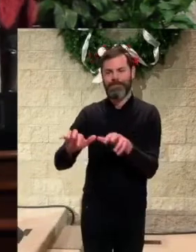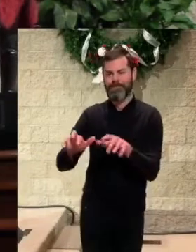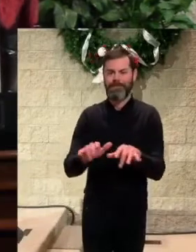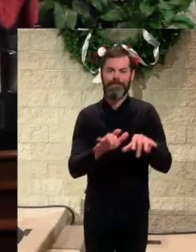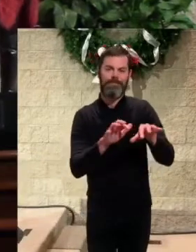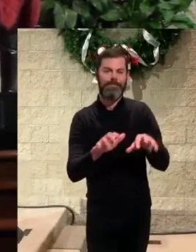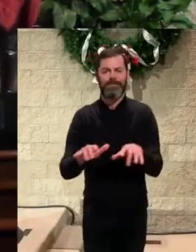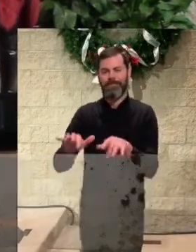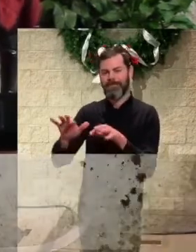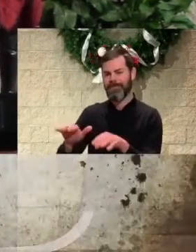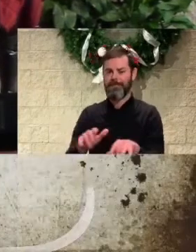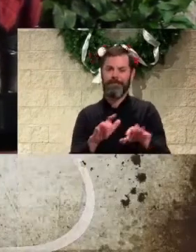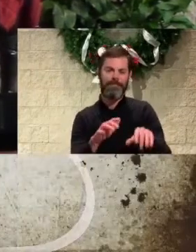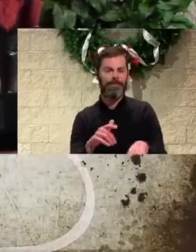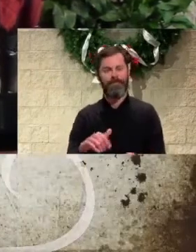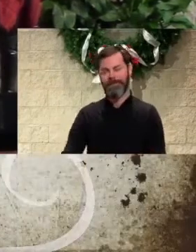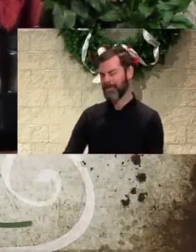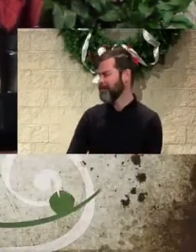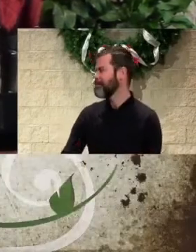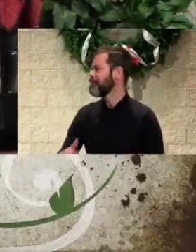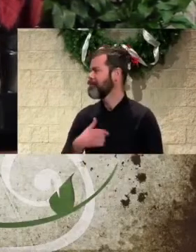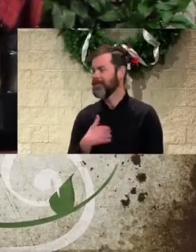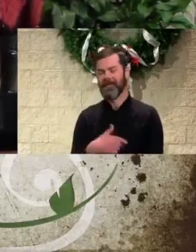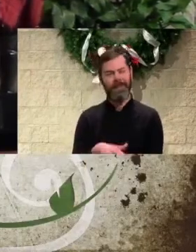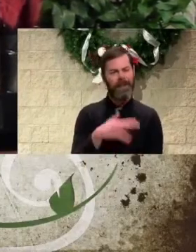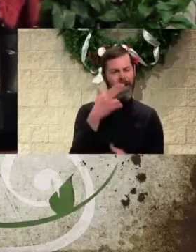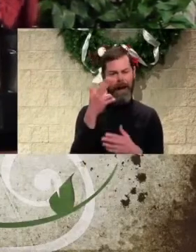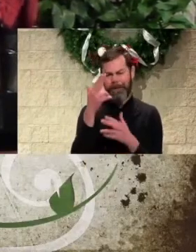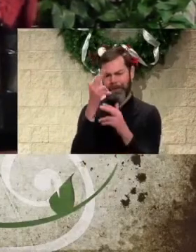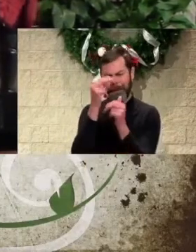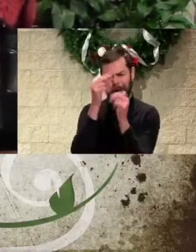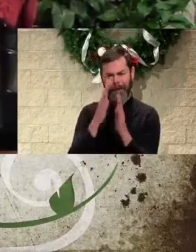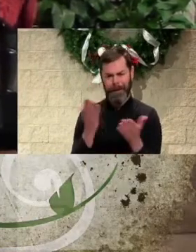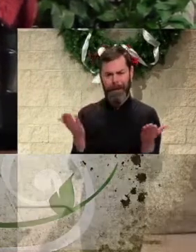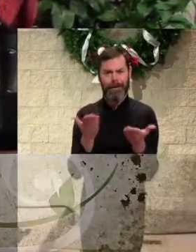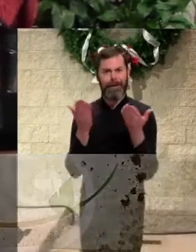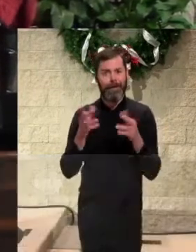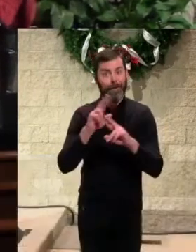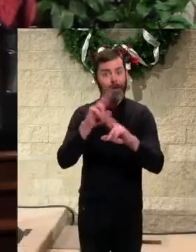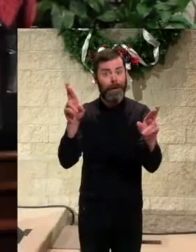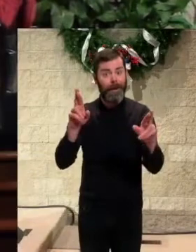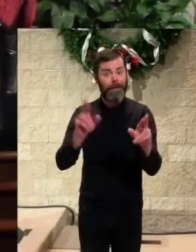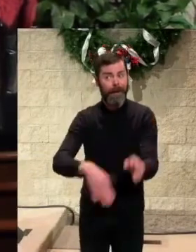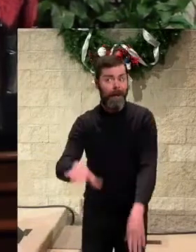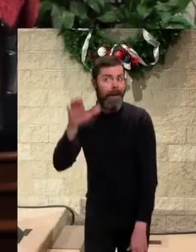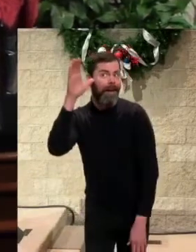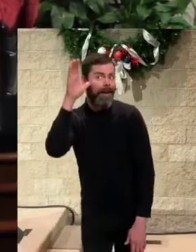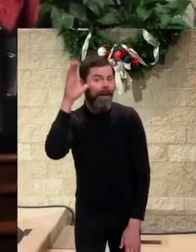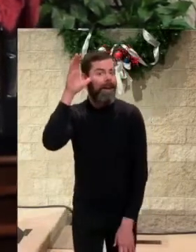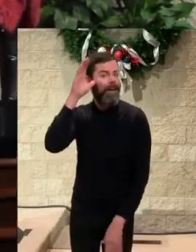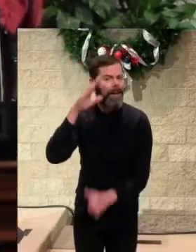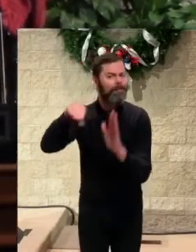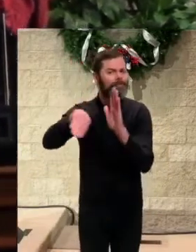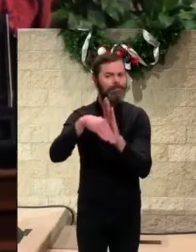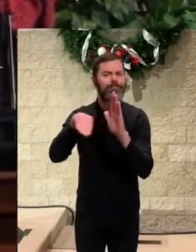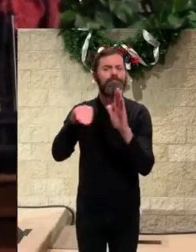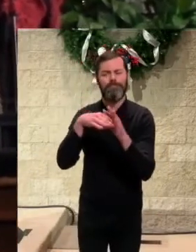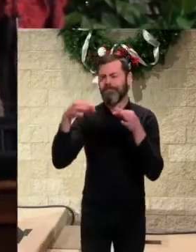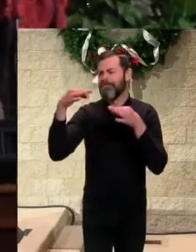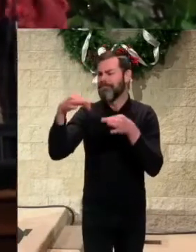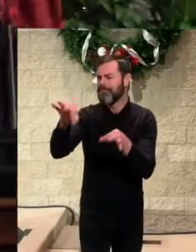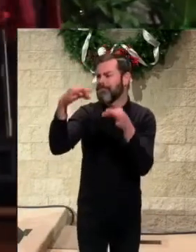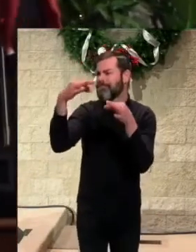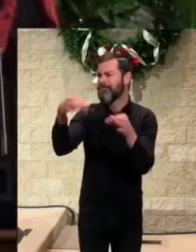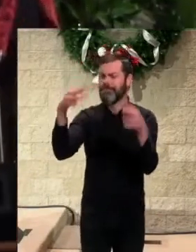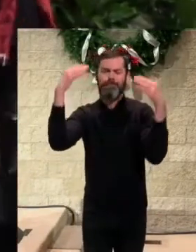Three. I'm the comic relief of the concert. Is that true? I think so. Here we go. Just hear those sleigh bells ringling, jing, jing, jingling